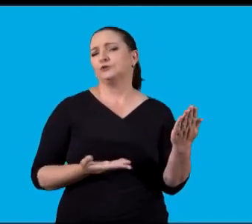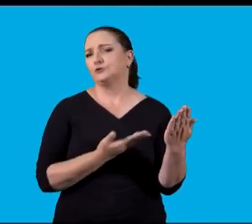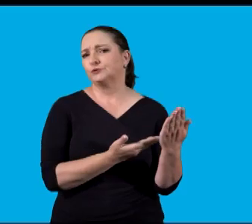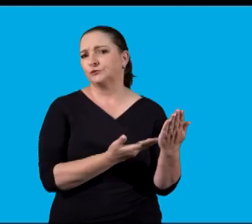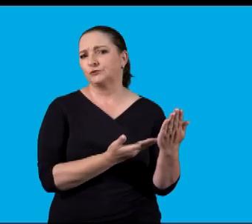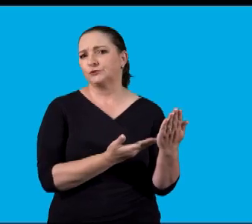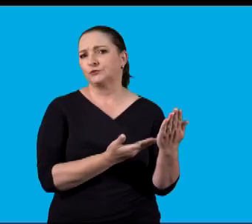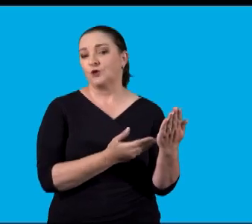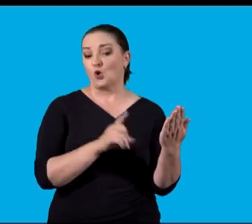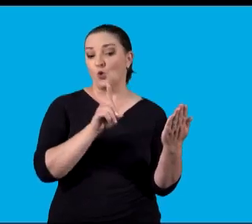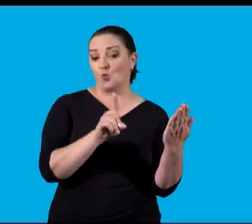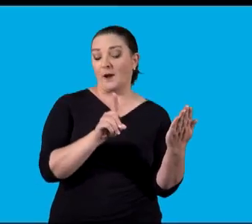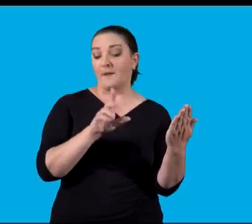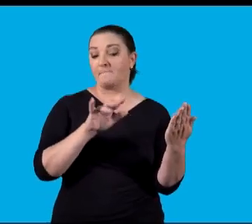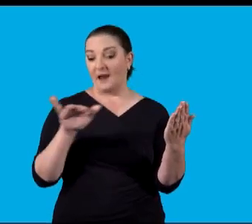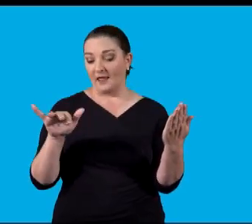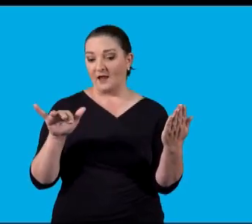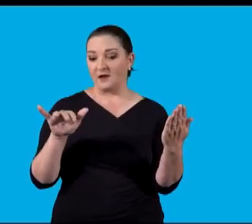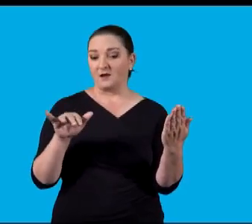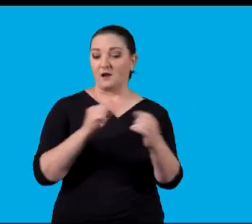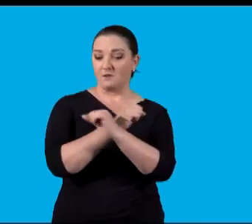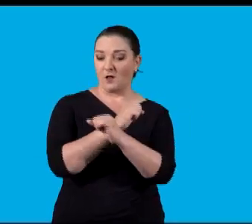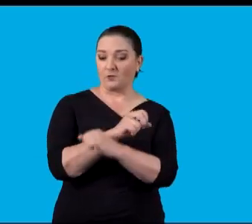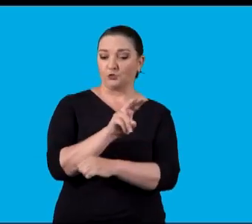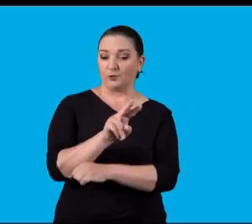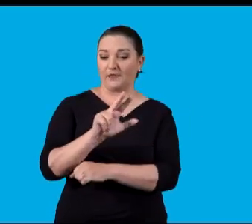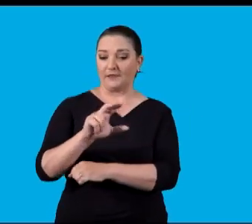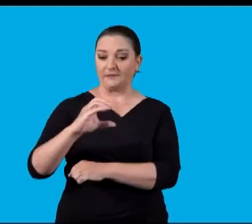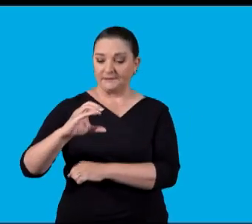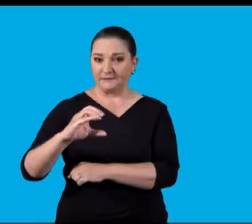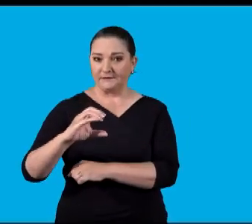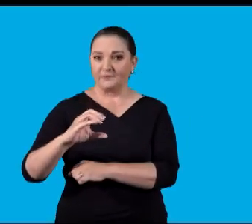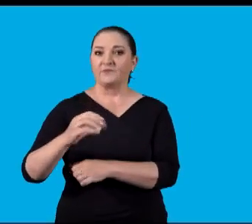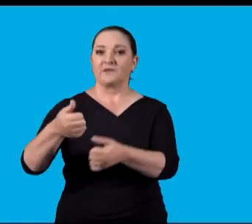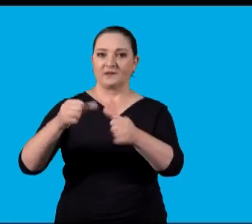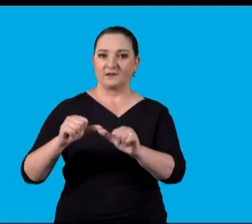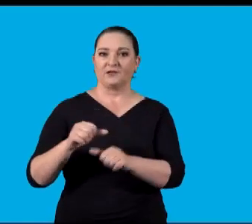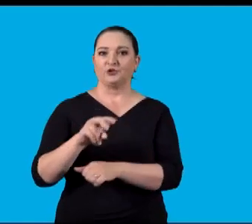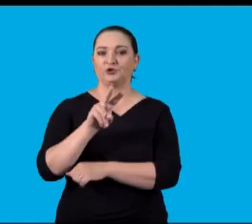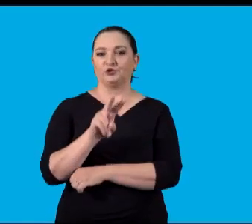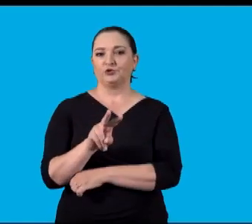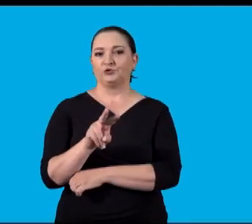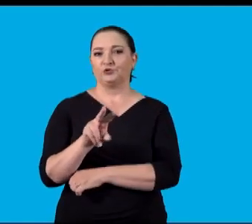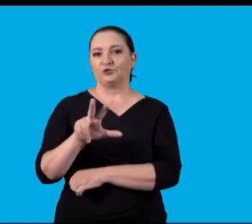much do you get? You're saying 1 million multiplied by 28 cents. And then you end up with